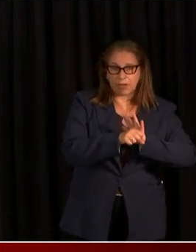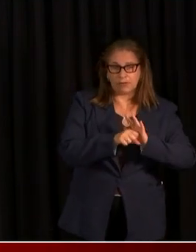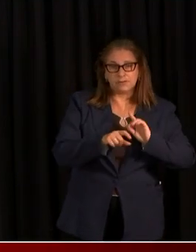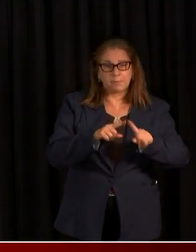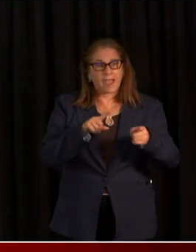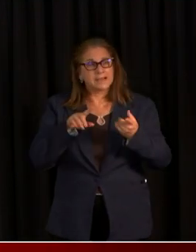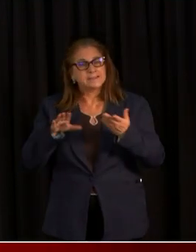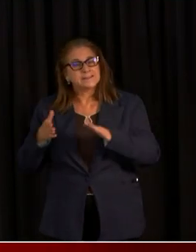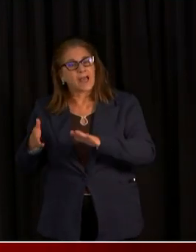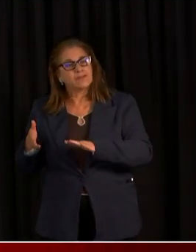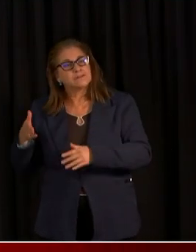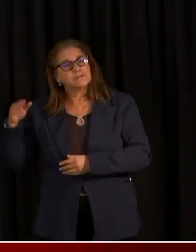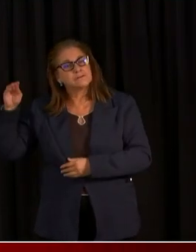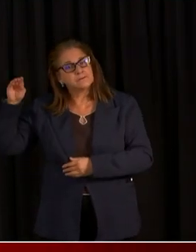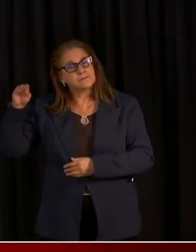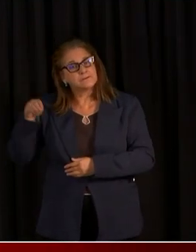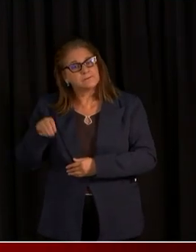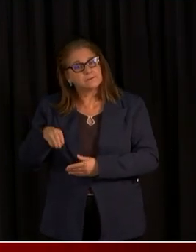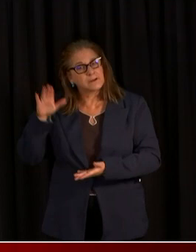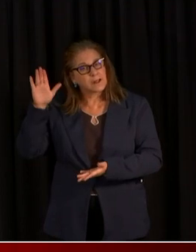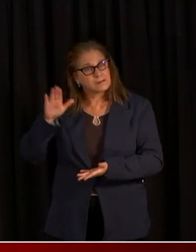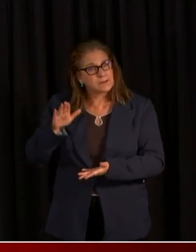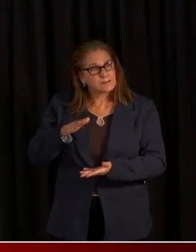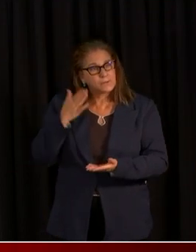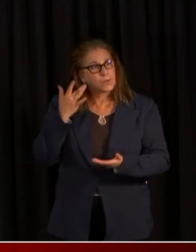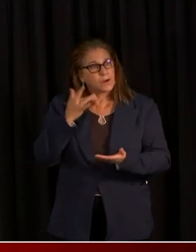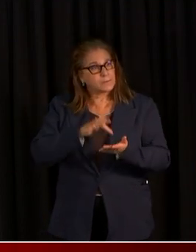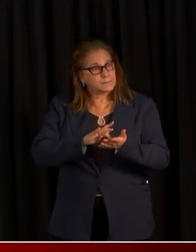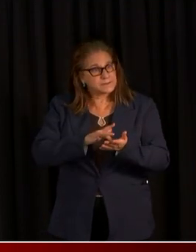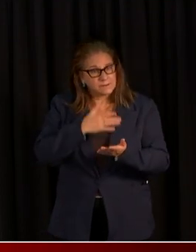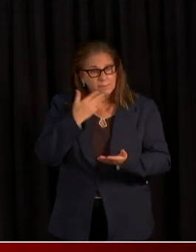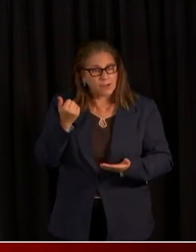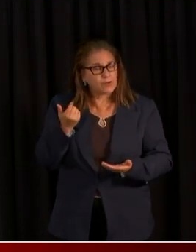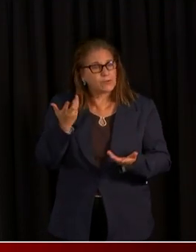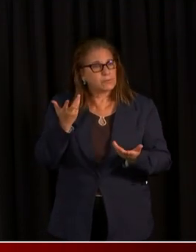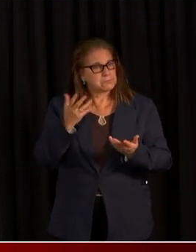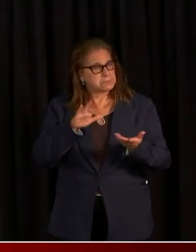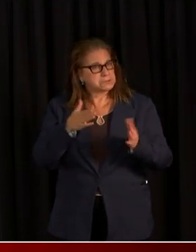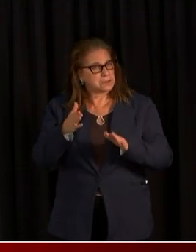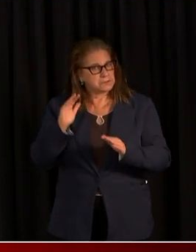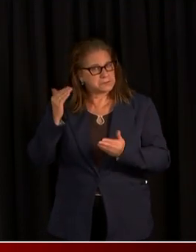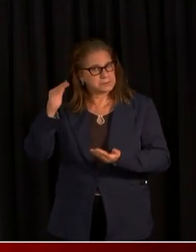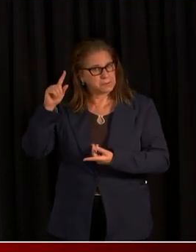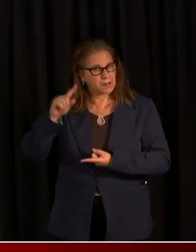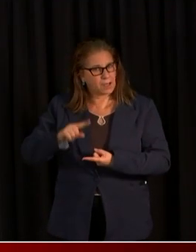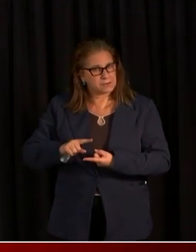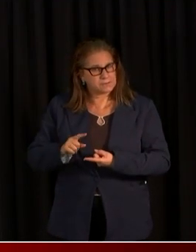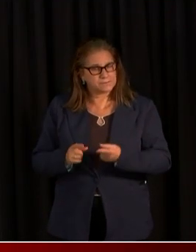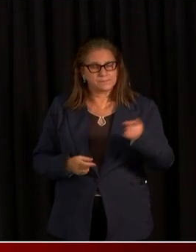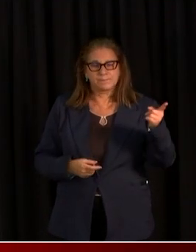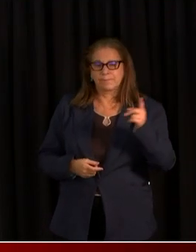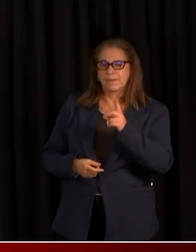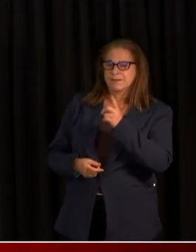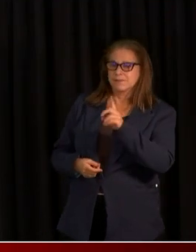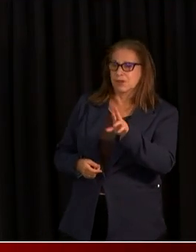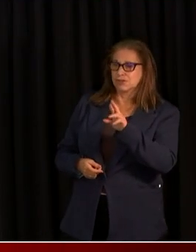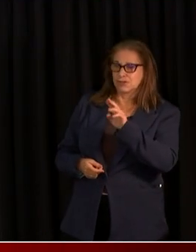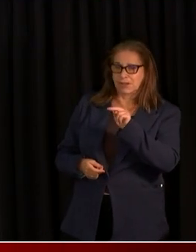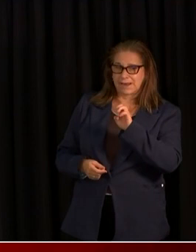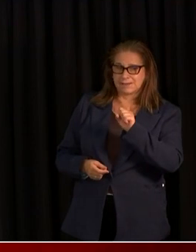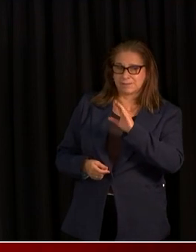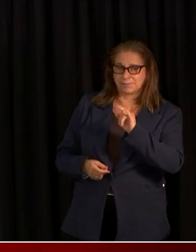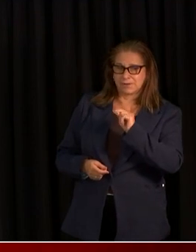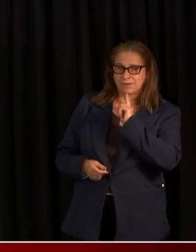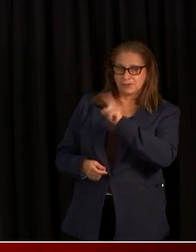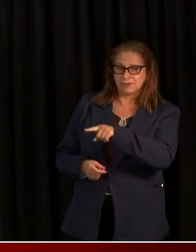the medicine better? What are your thoughts there? So we've always known that there's